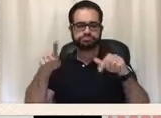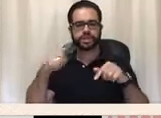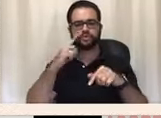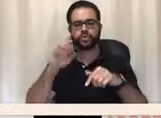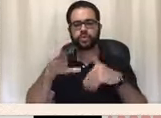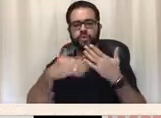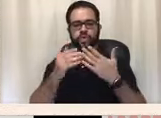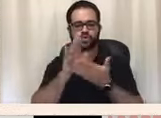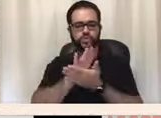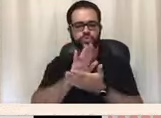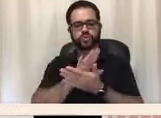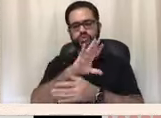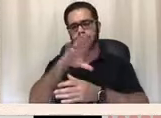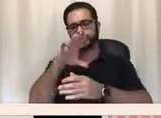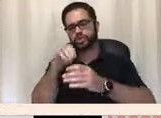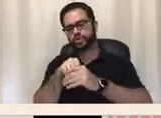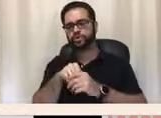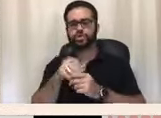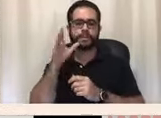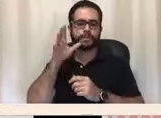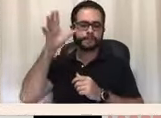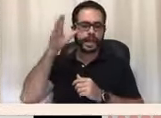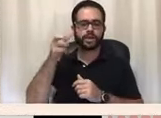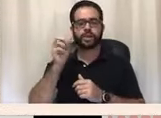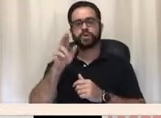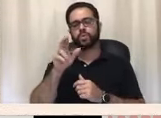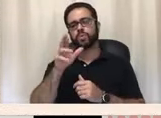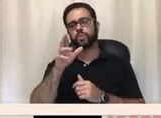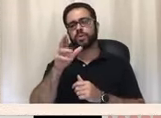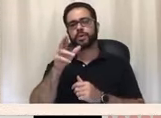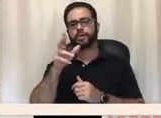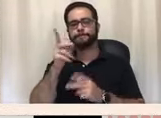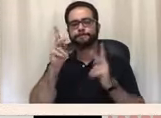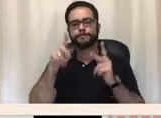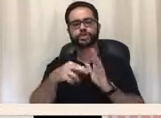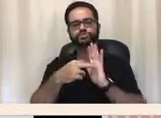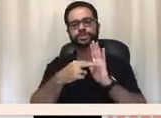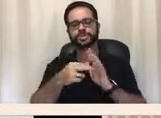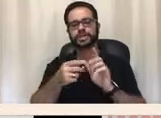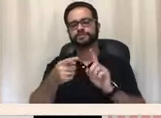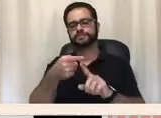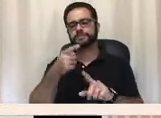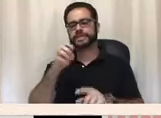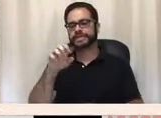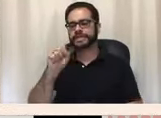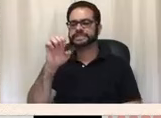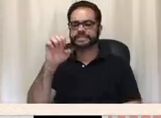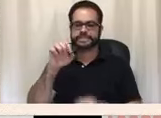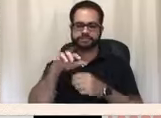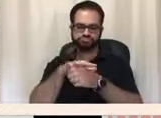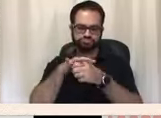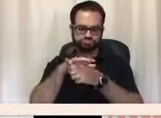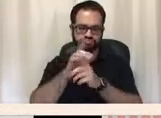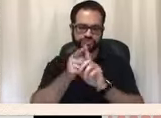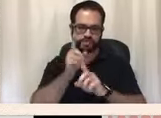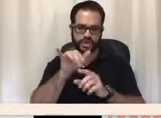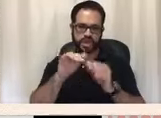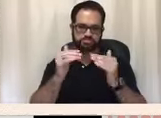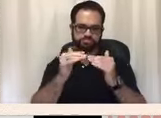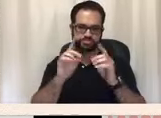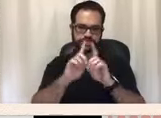include a parent or parents representing the ESE population of that district. So just reaching out